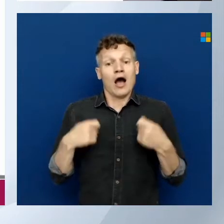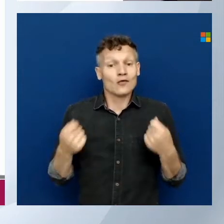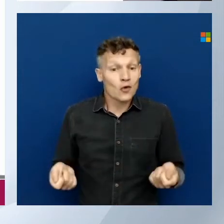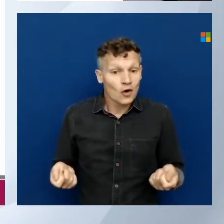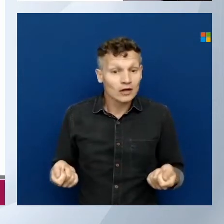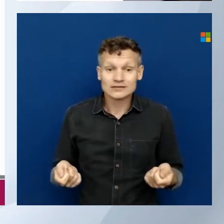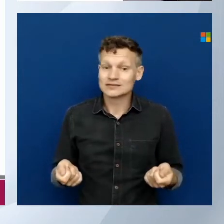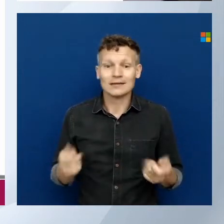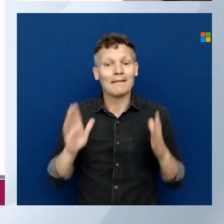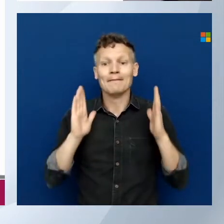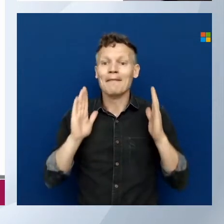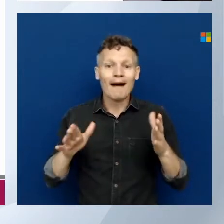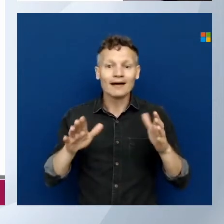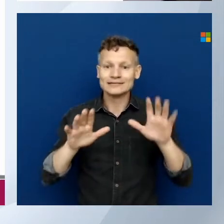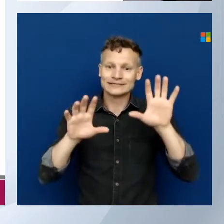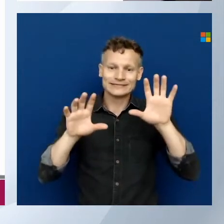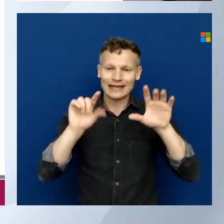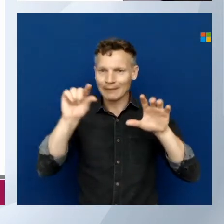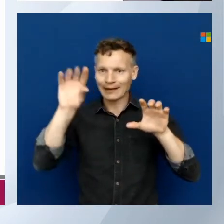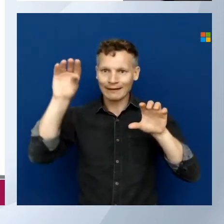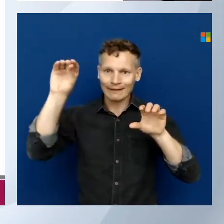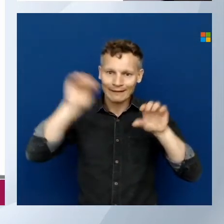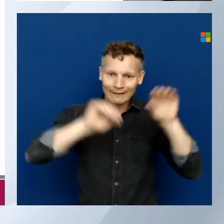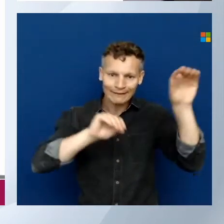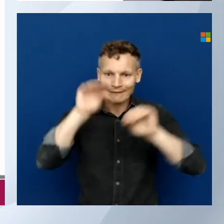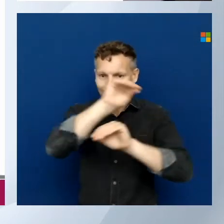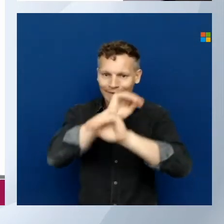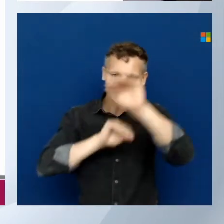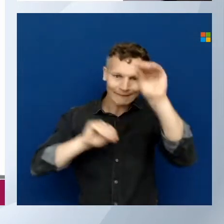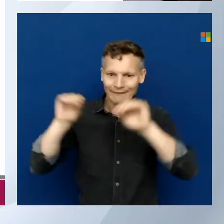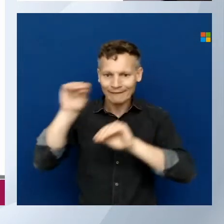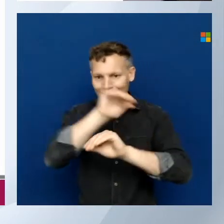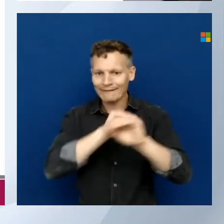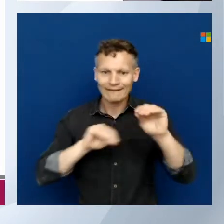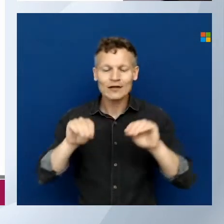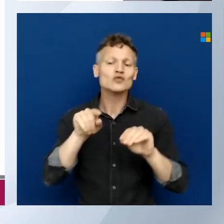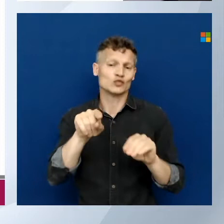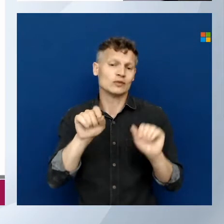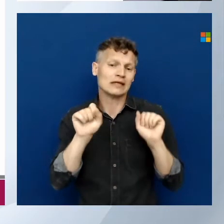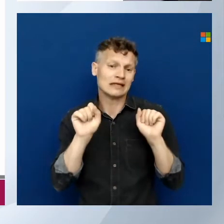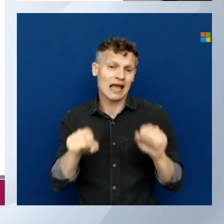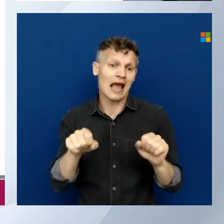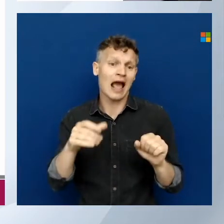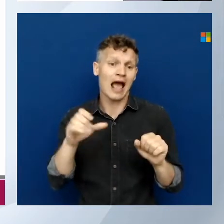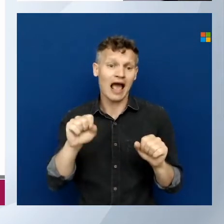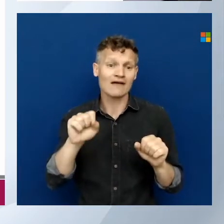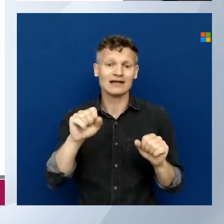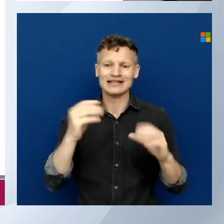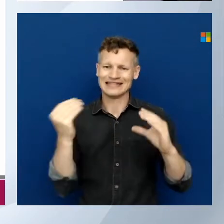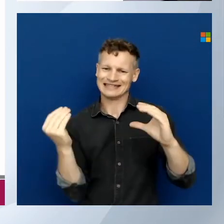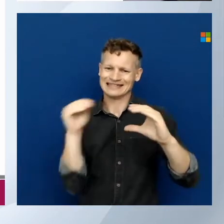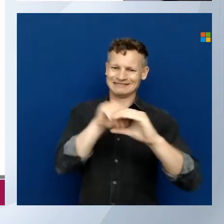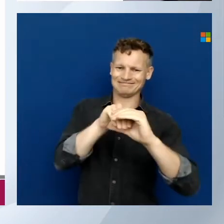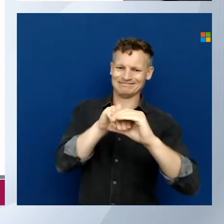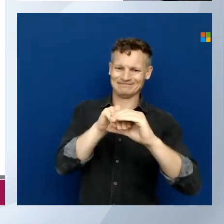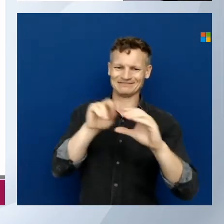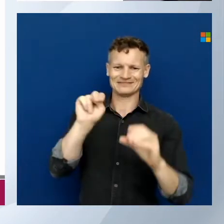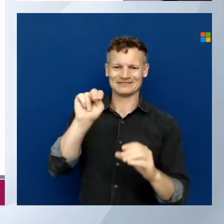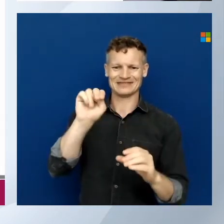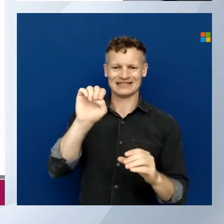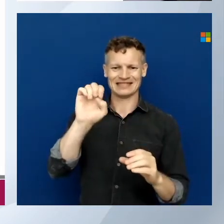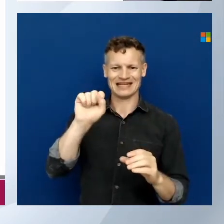all, so you do have the option to use nested arrays within JSON. So this is just a